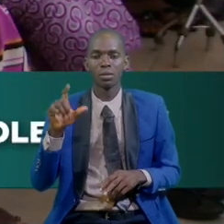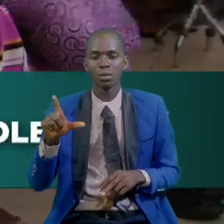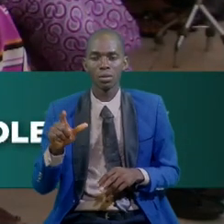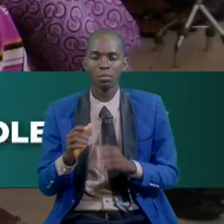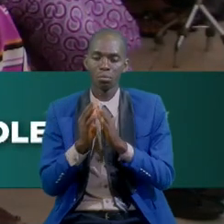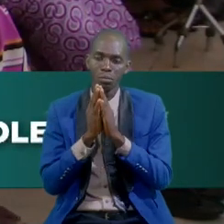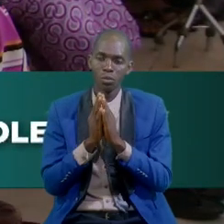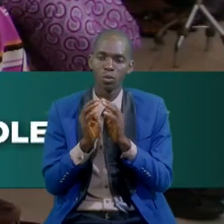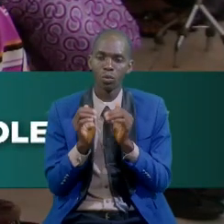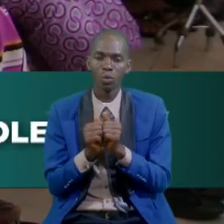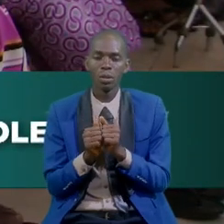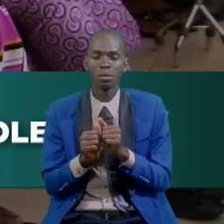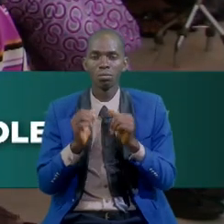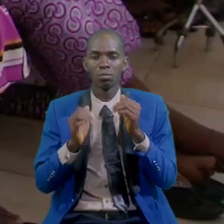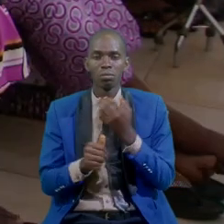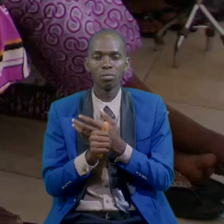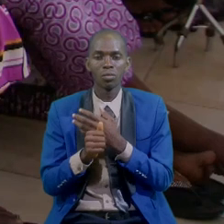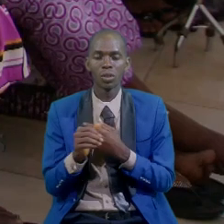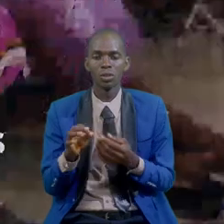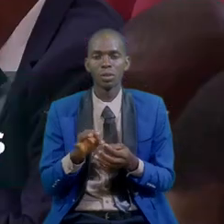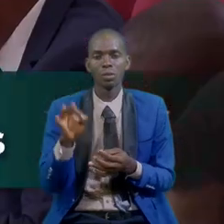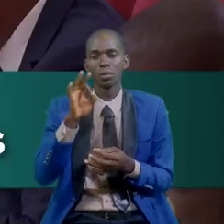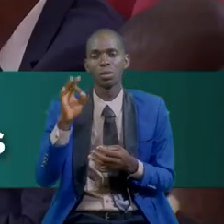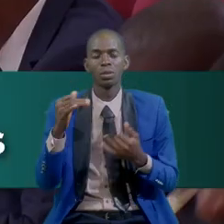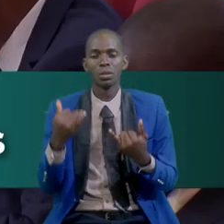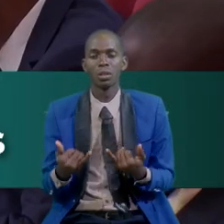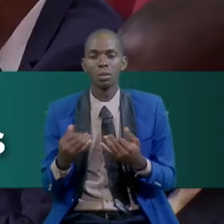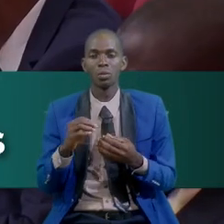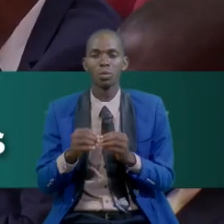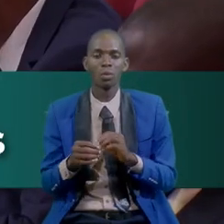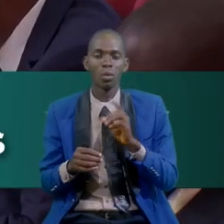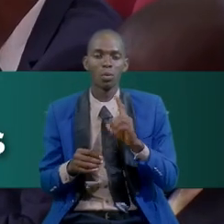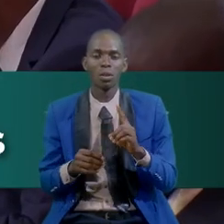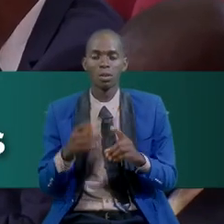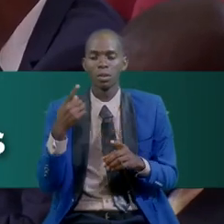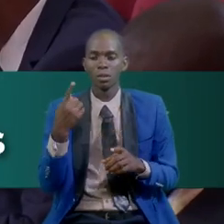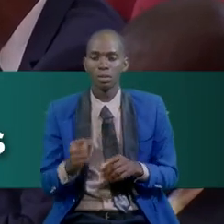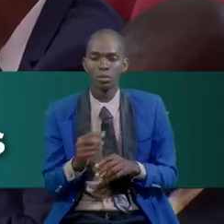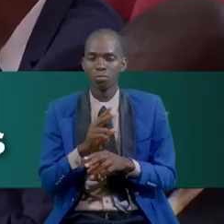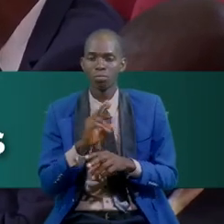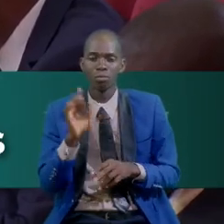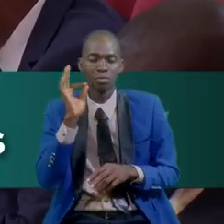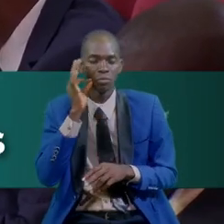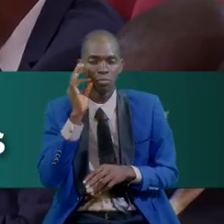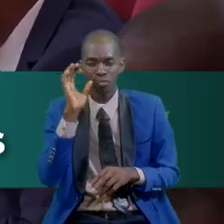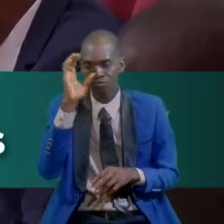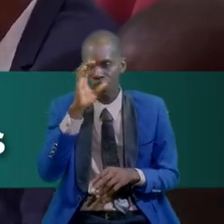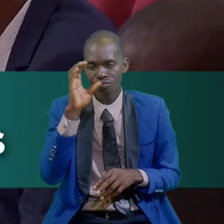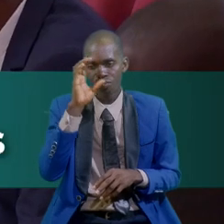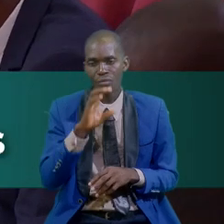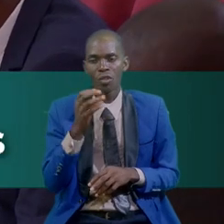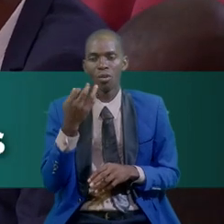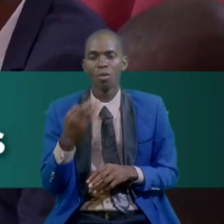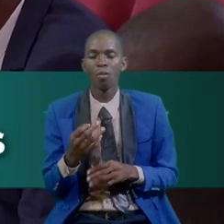Look at number one. Number one, the fruitless search of vain seekers.